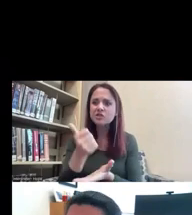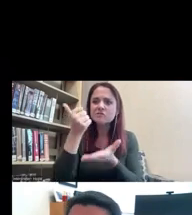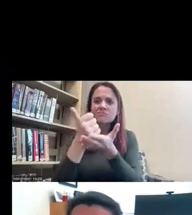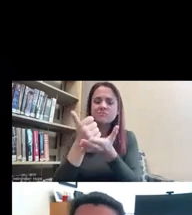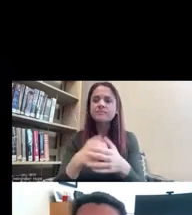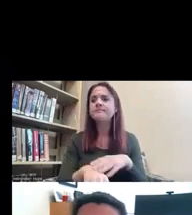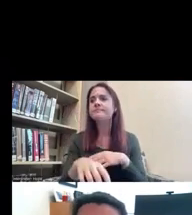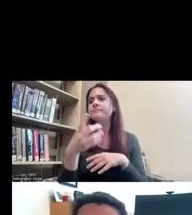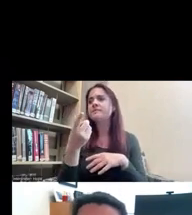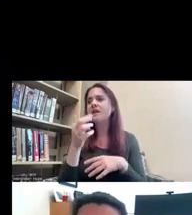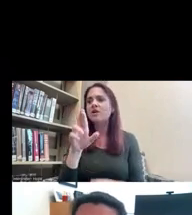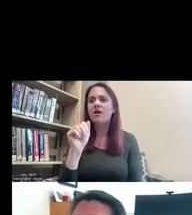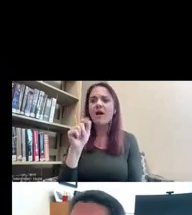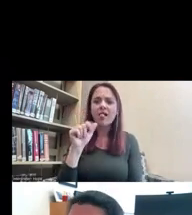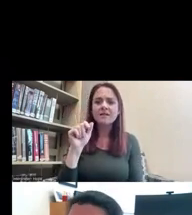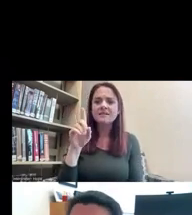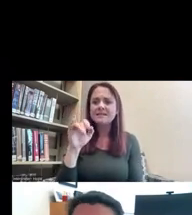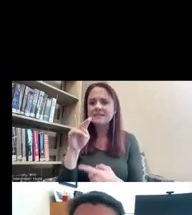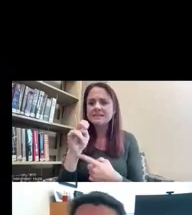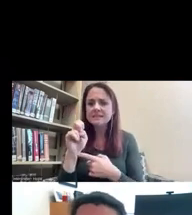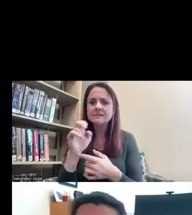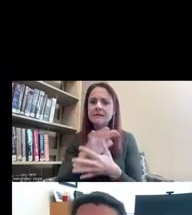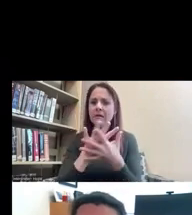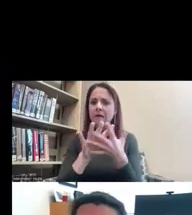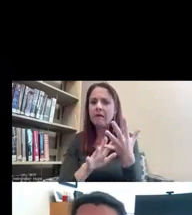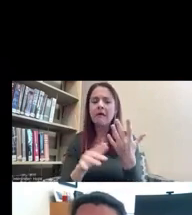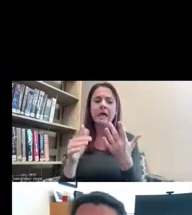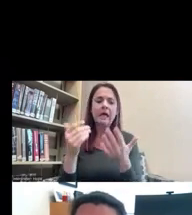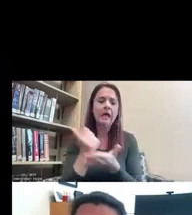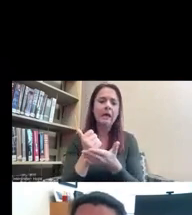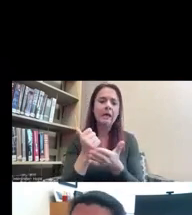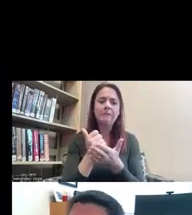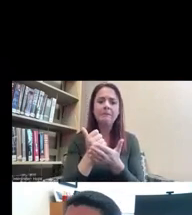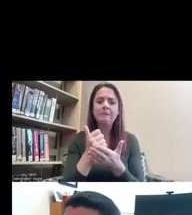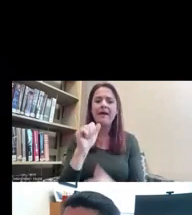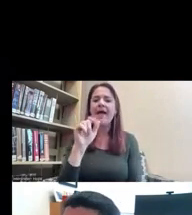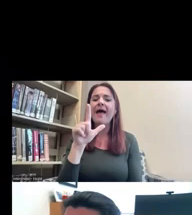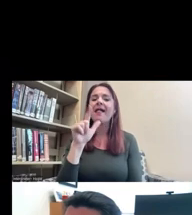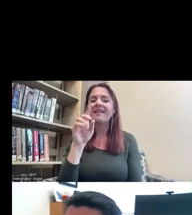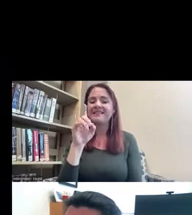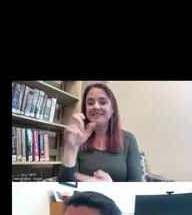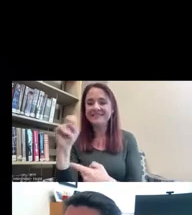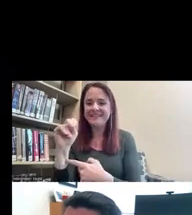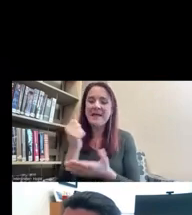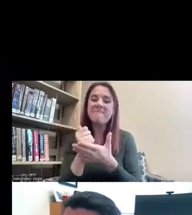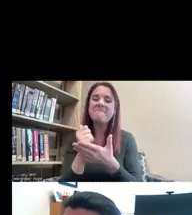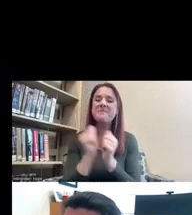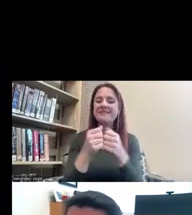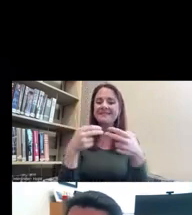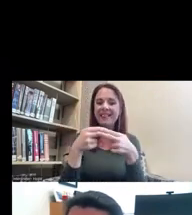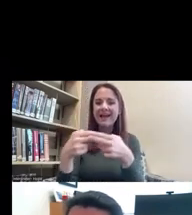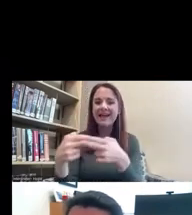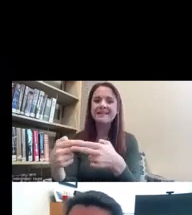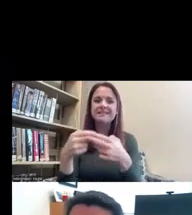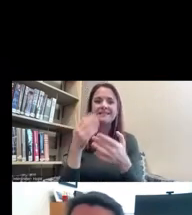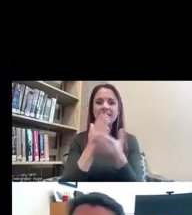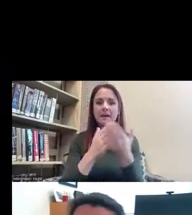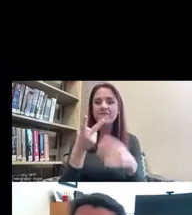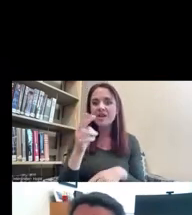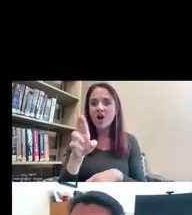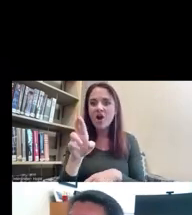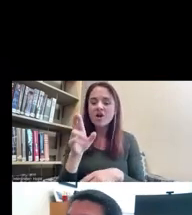Dr. Aladeen, who helped me with this with some of these slides, is doing really innovative work with VR and